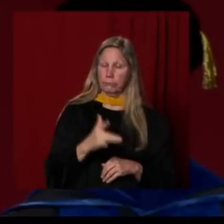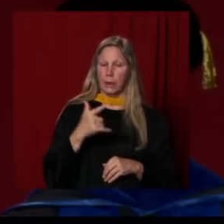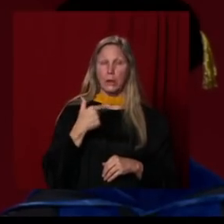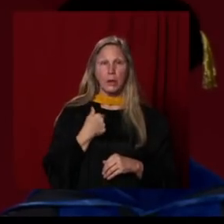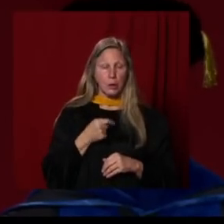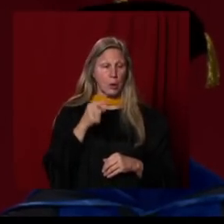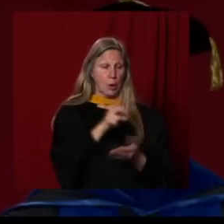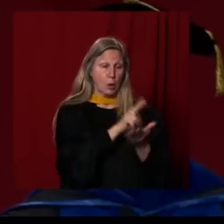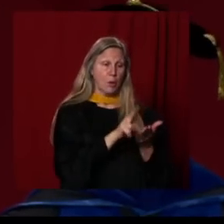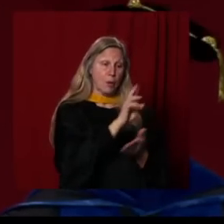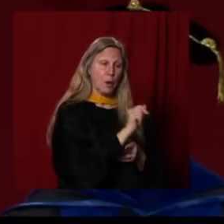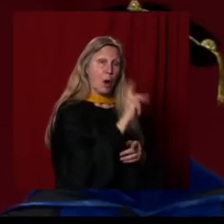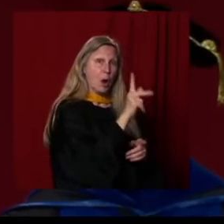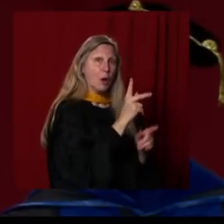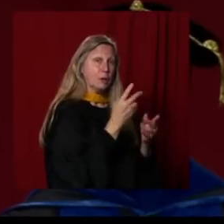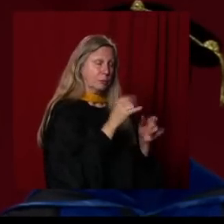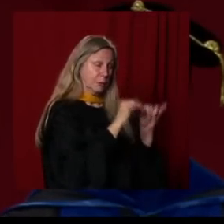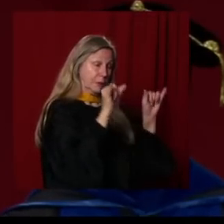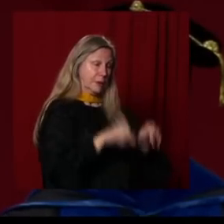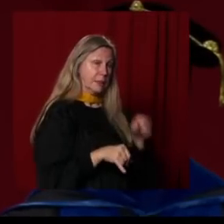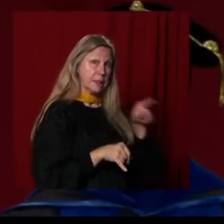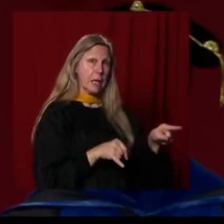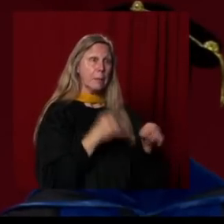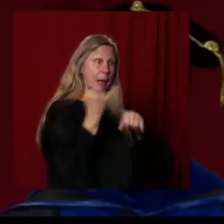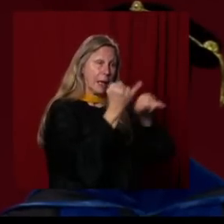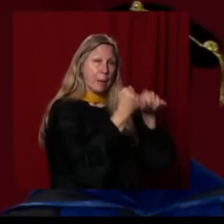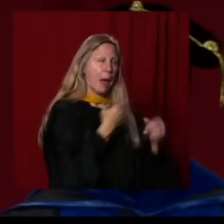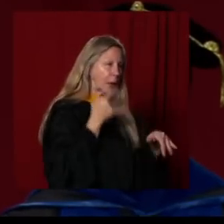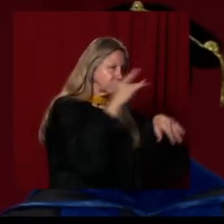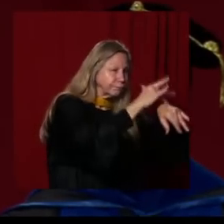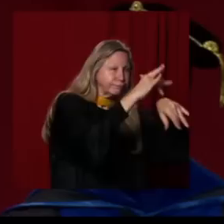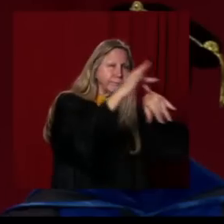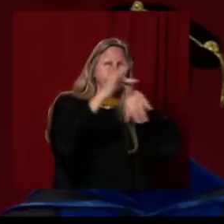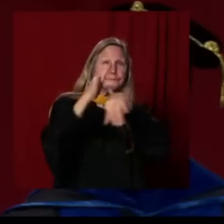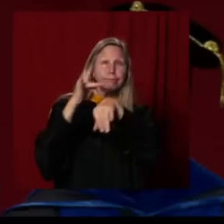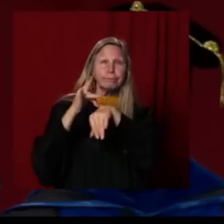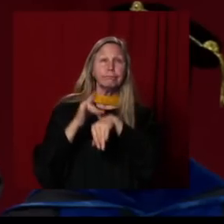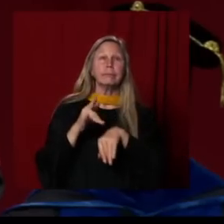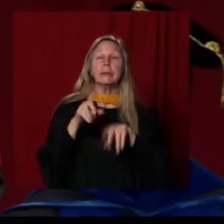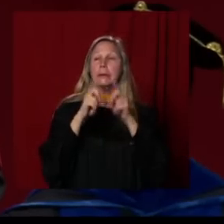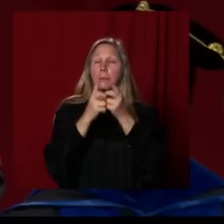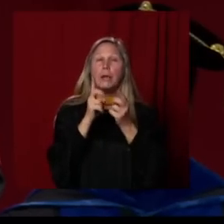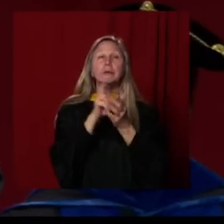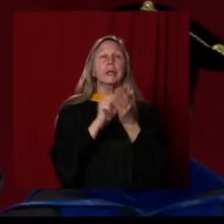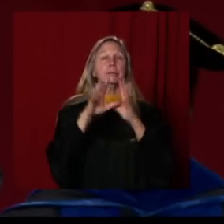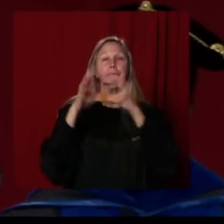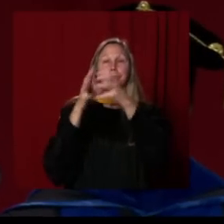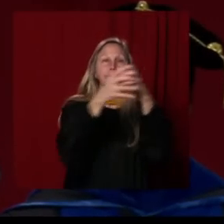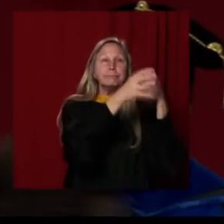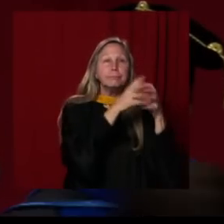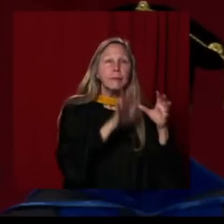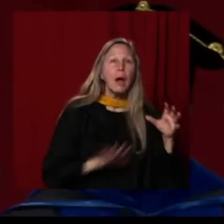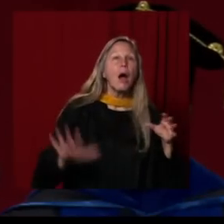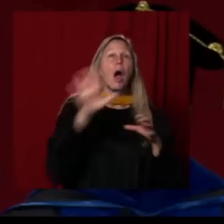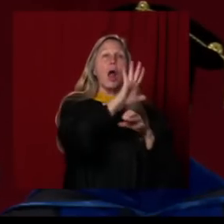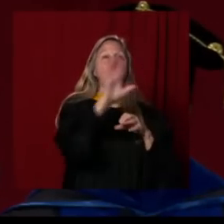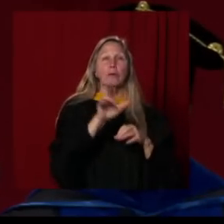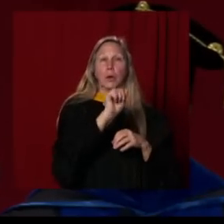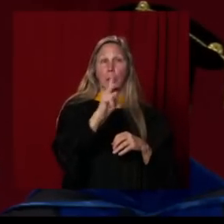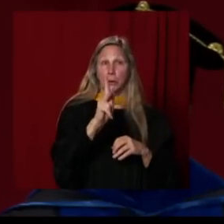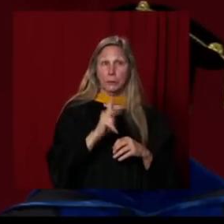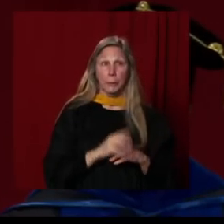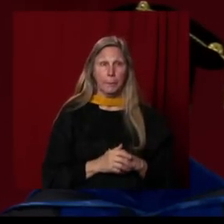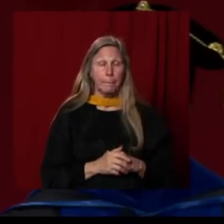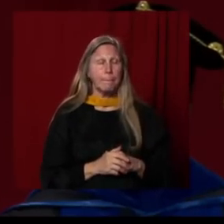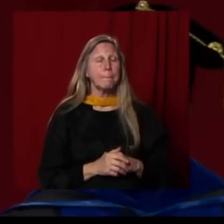the University of Arkansas System's many campuses, divisions, and units around this state